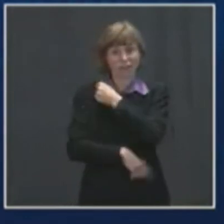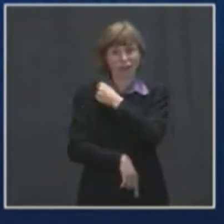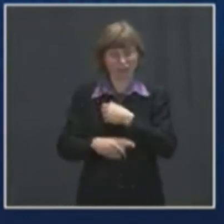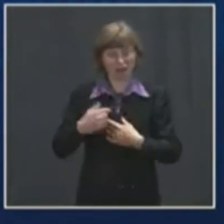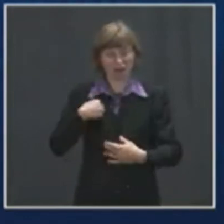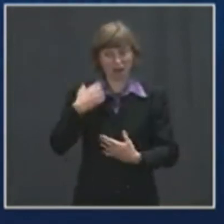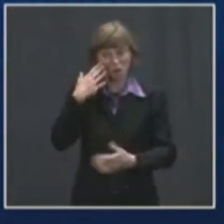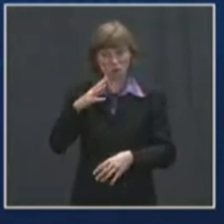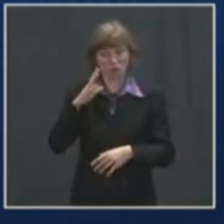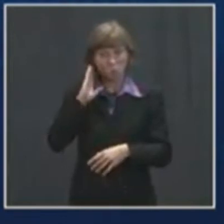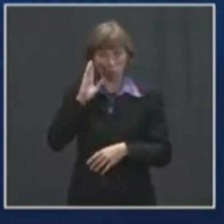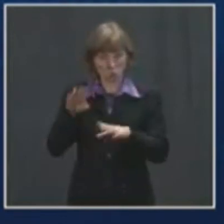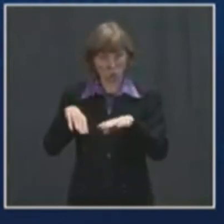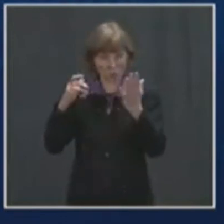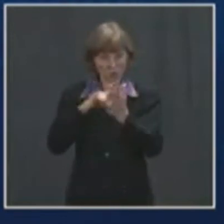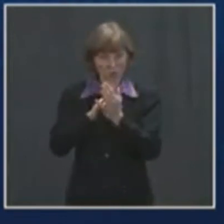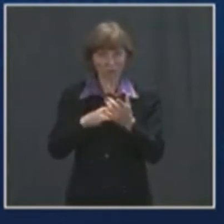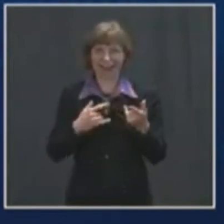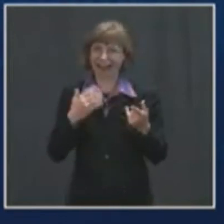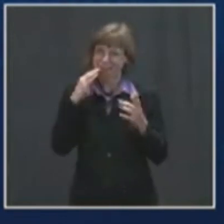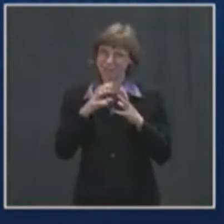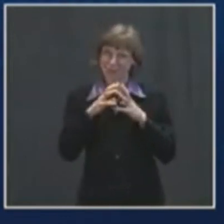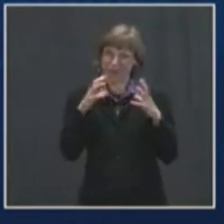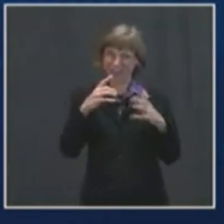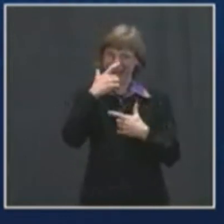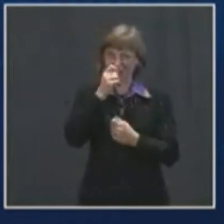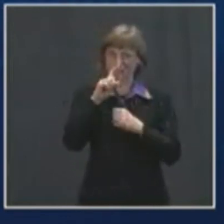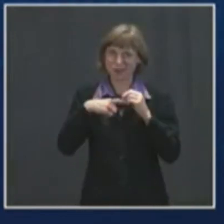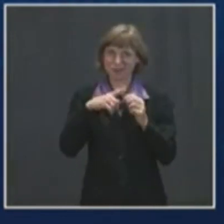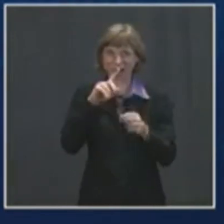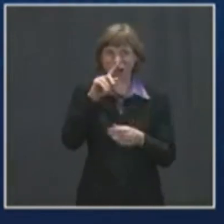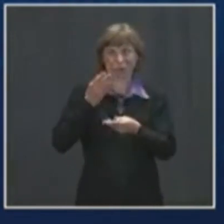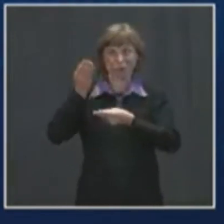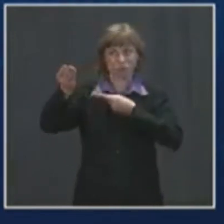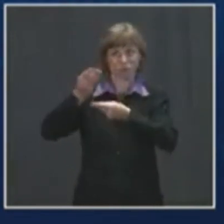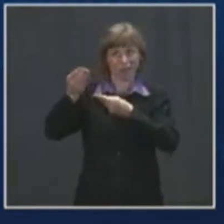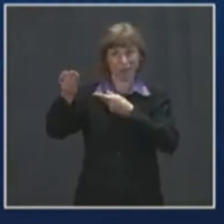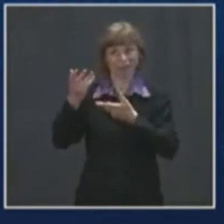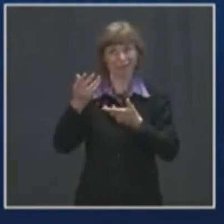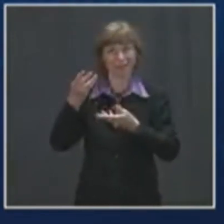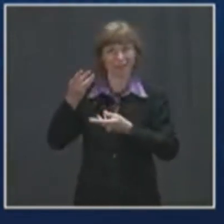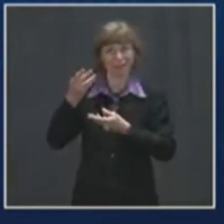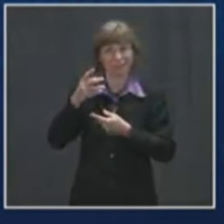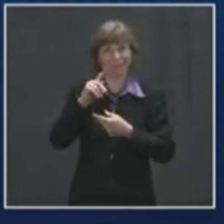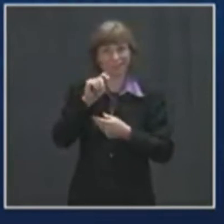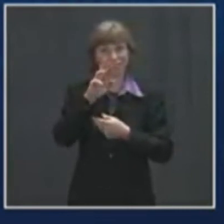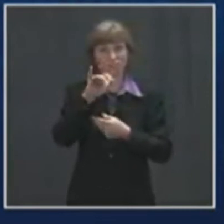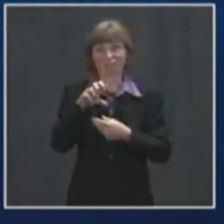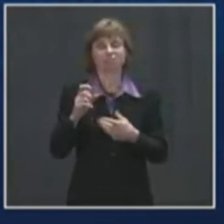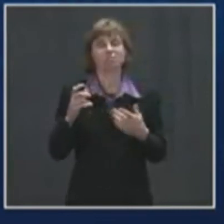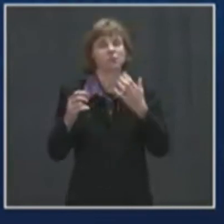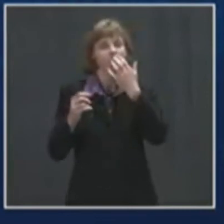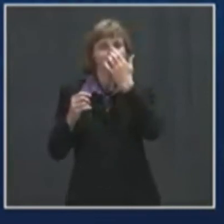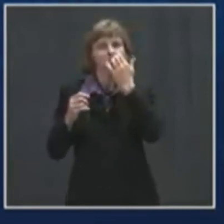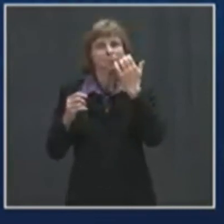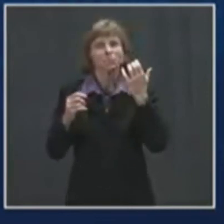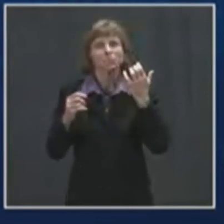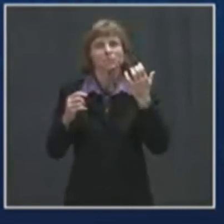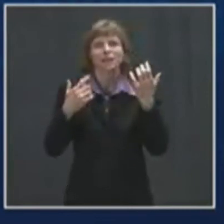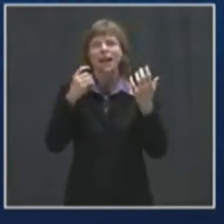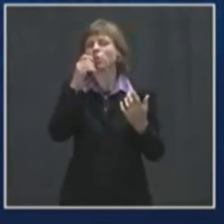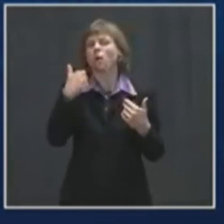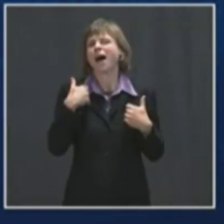of these issues. I know there's a lot of interest in trade tariffs, and that's also under a review now. I don't have anything to preview for you.